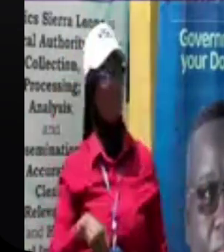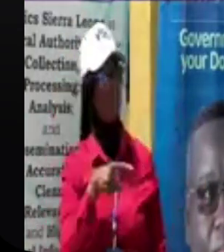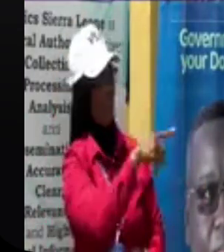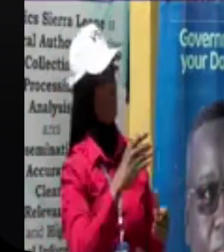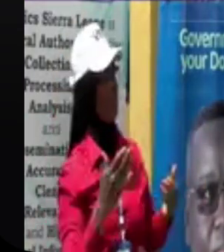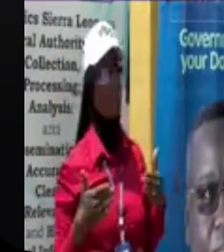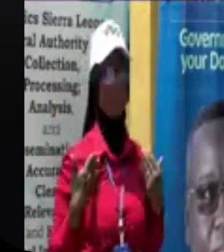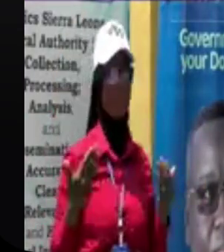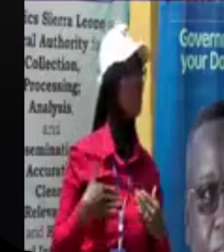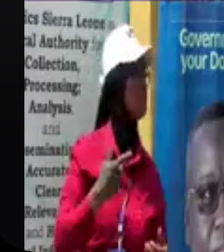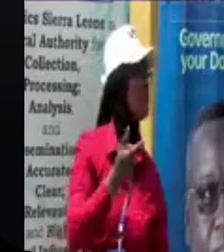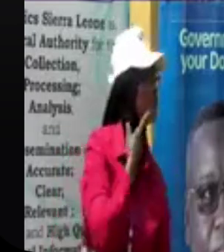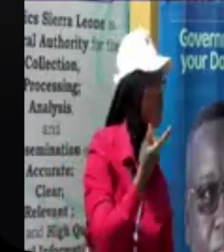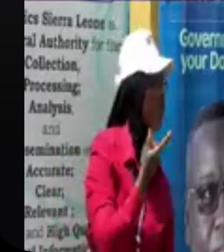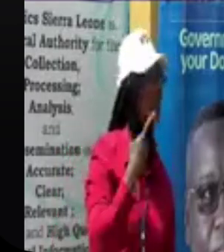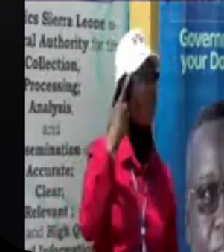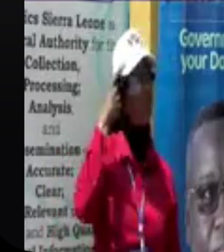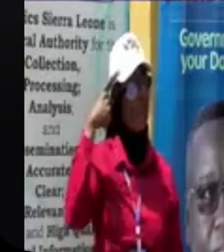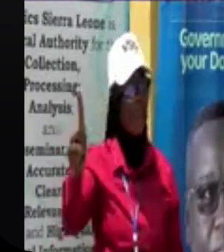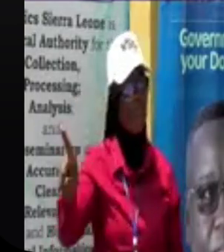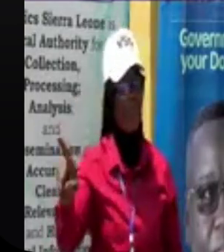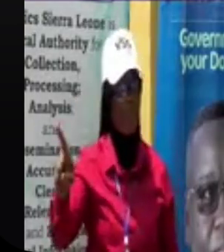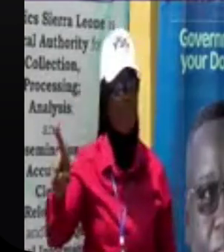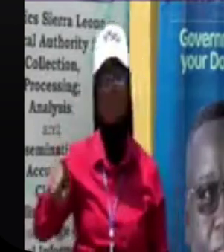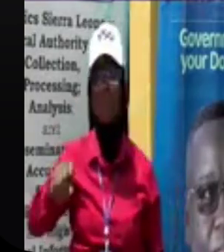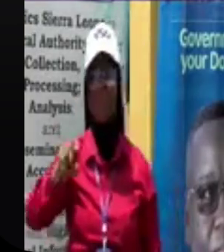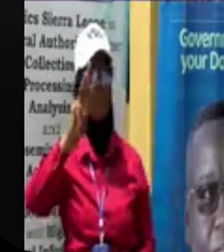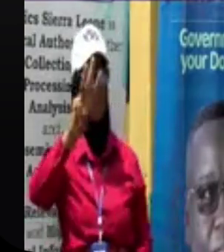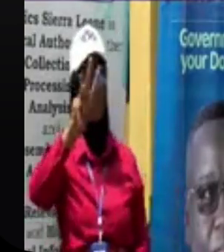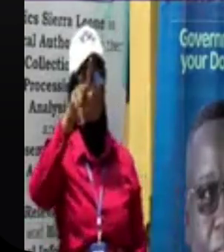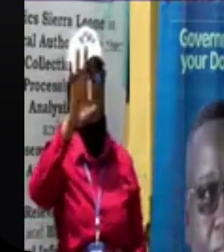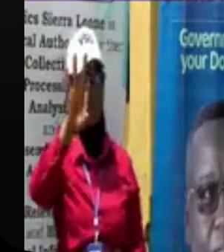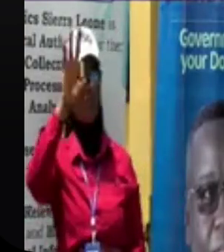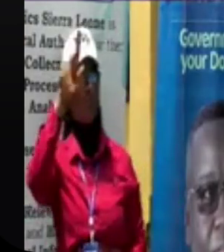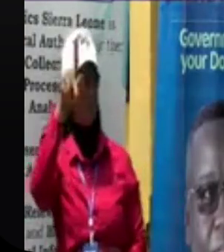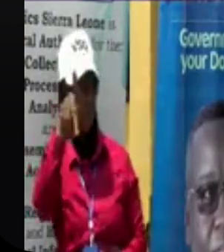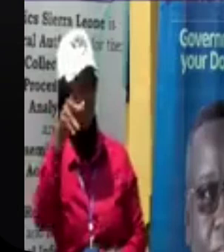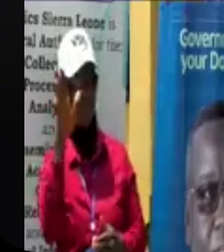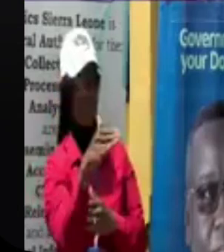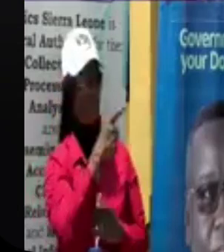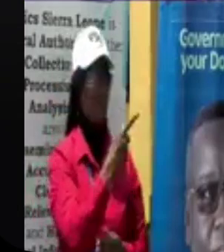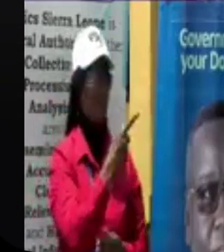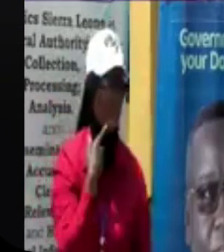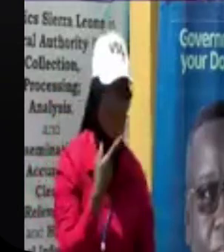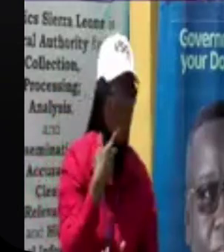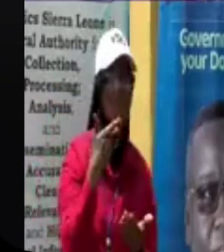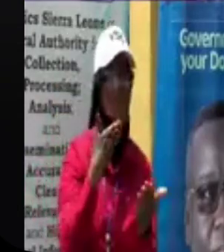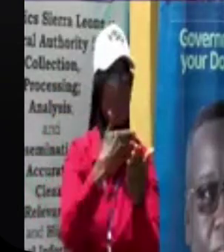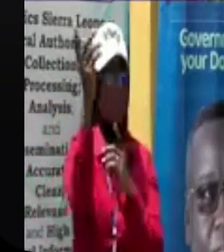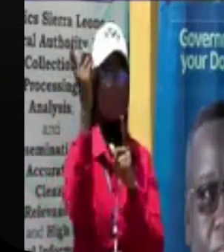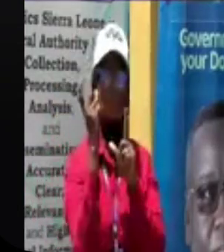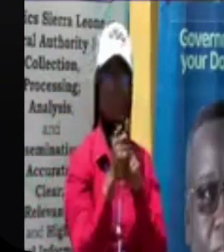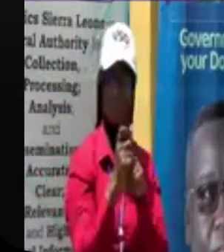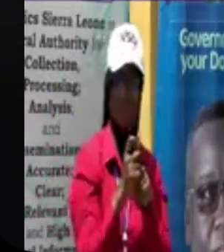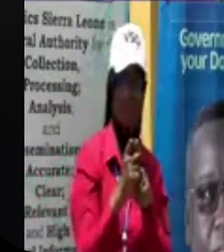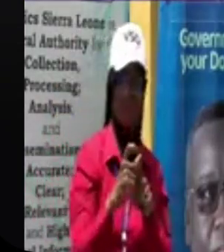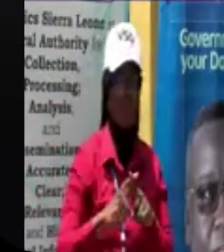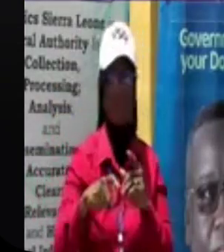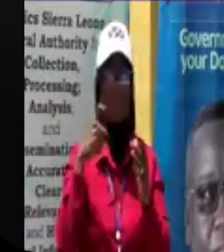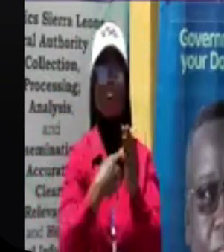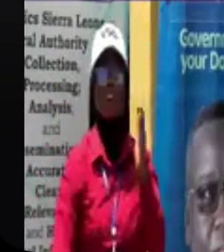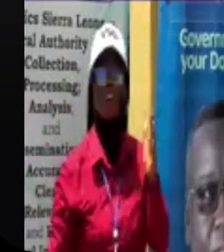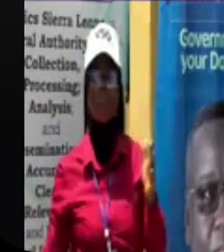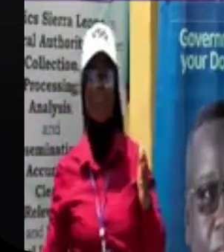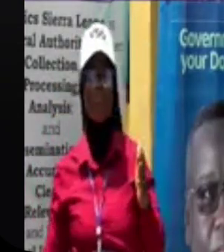when I mentioned just now say for the WFP and Minister mentioned they don't begin buy rest. But the price